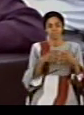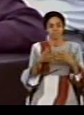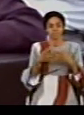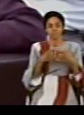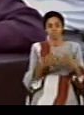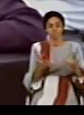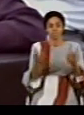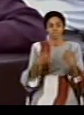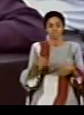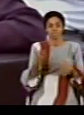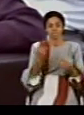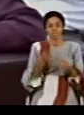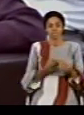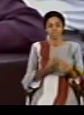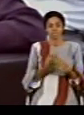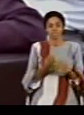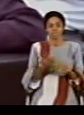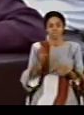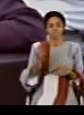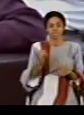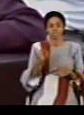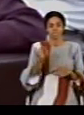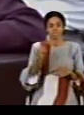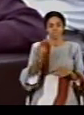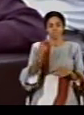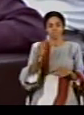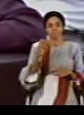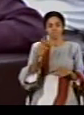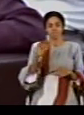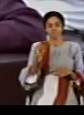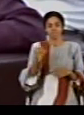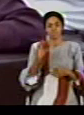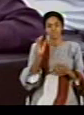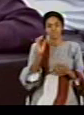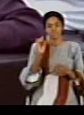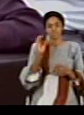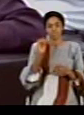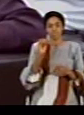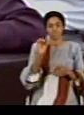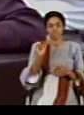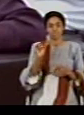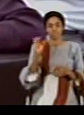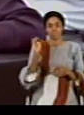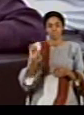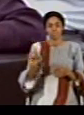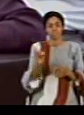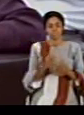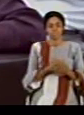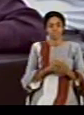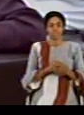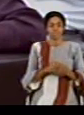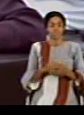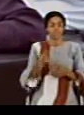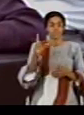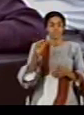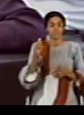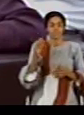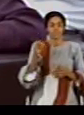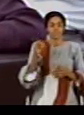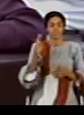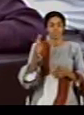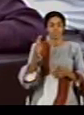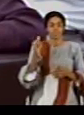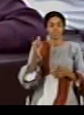came from Nigeria, here in Oyo State, from the United States of America. Sister Labake Howard